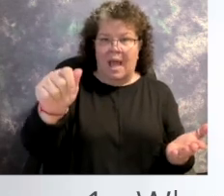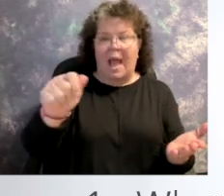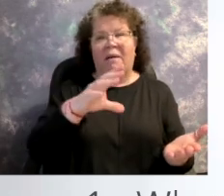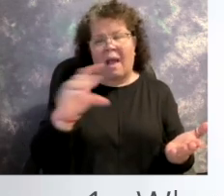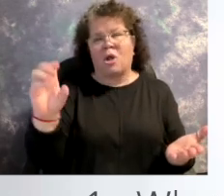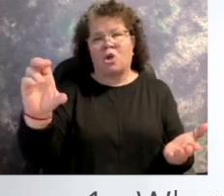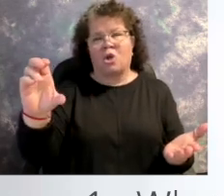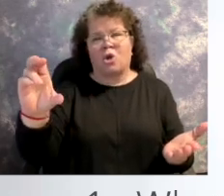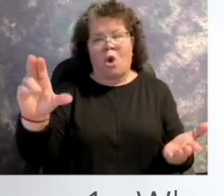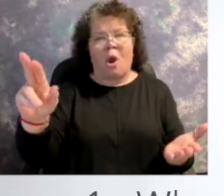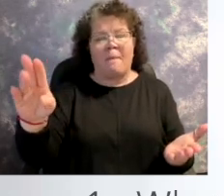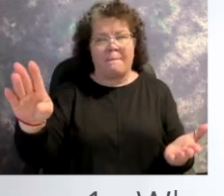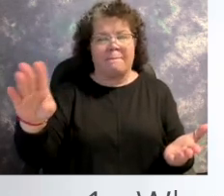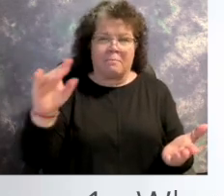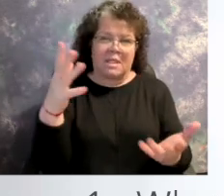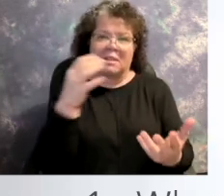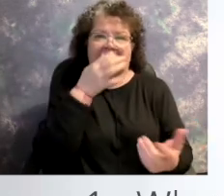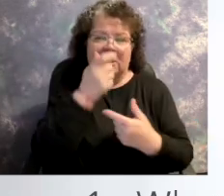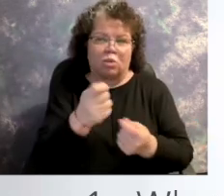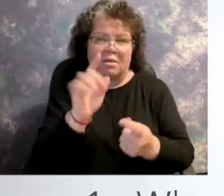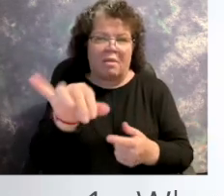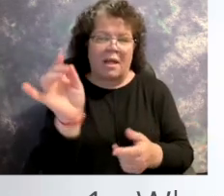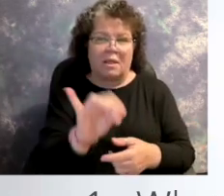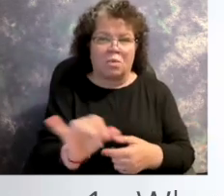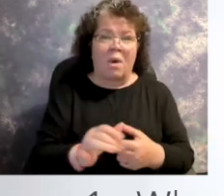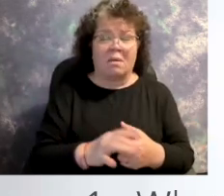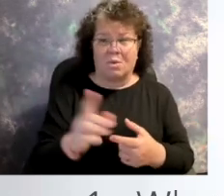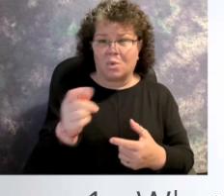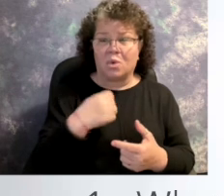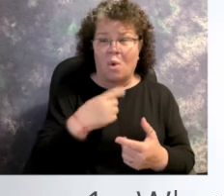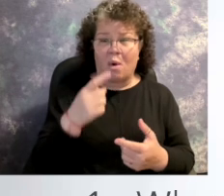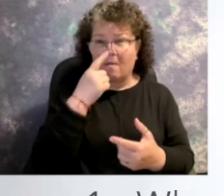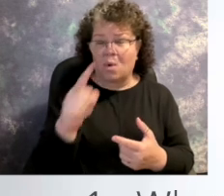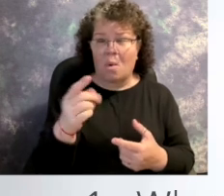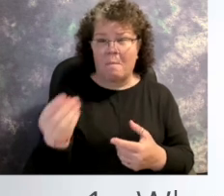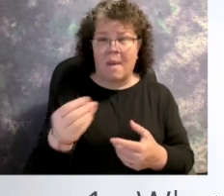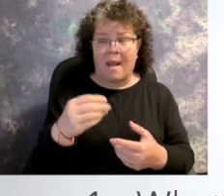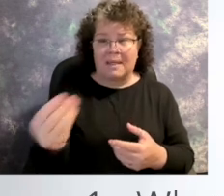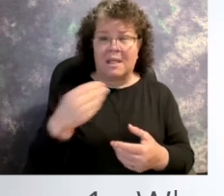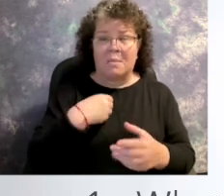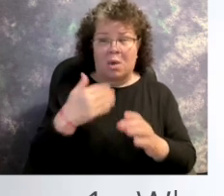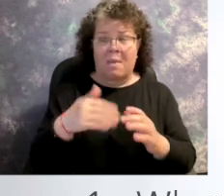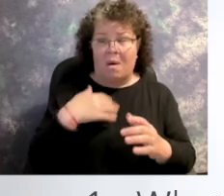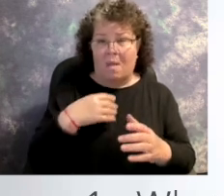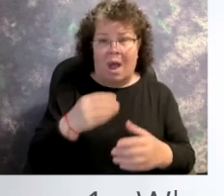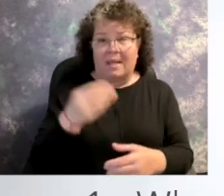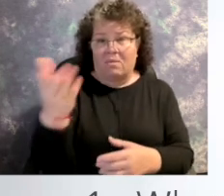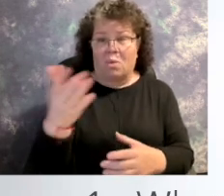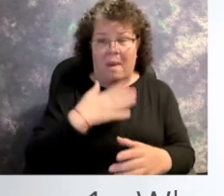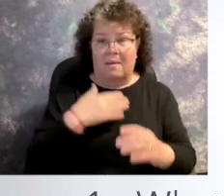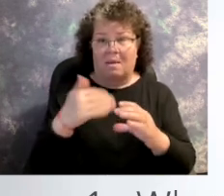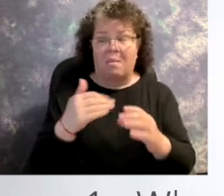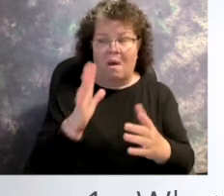If you have my email address, I really appreciate if you can contact me. Definitely. And we can follow